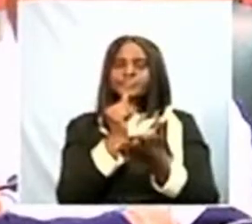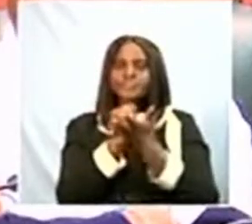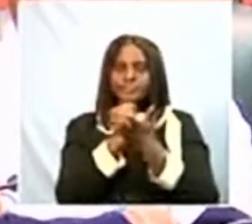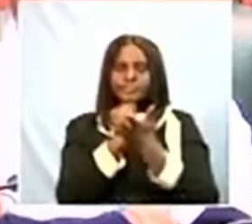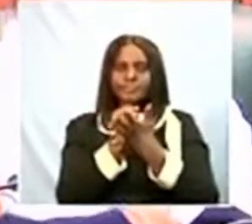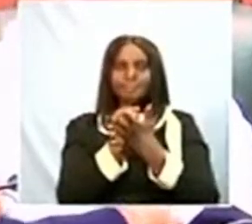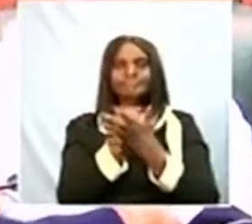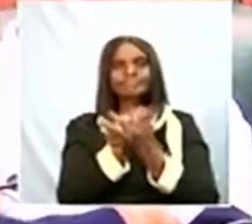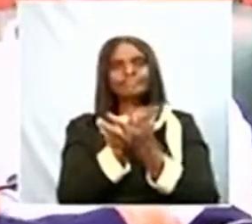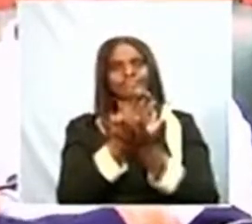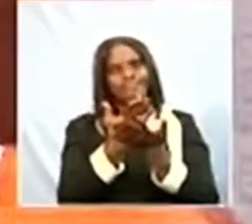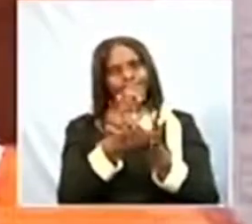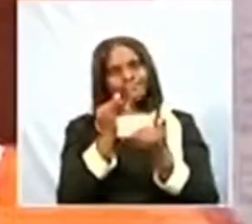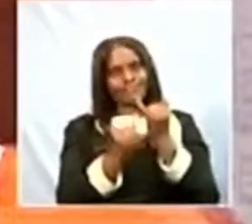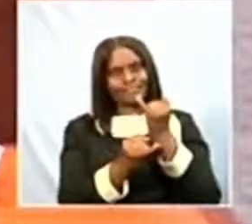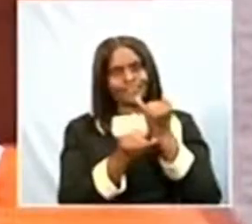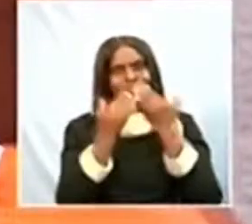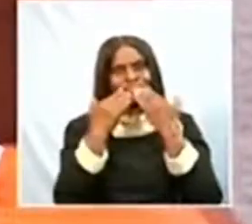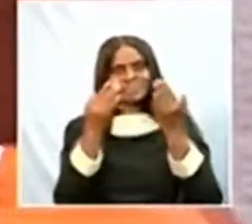my case.